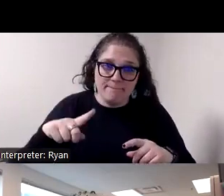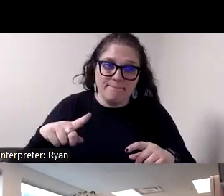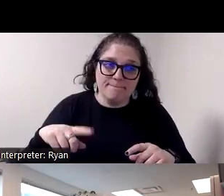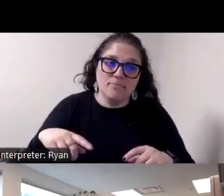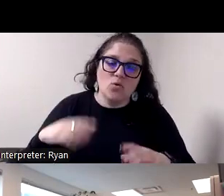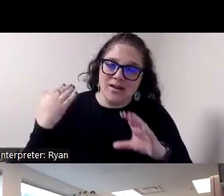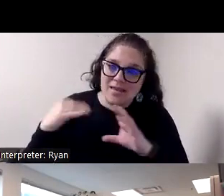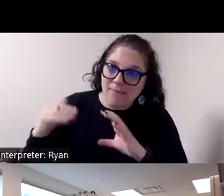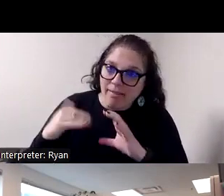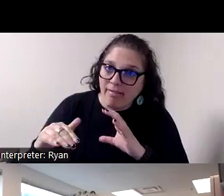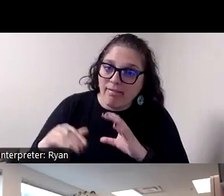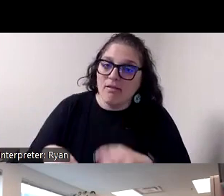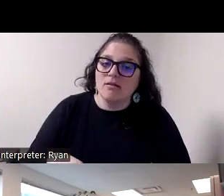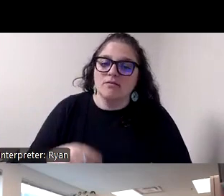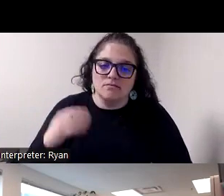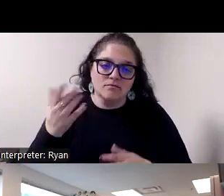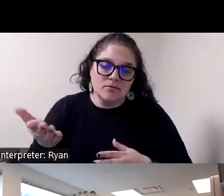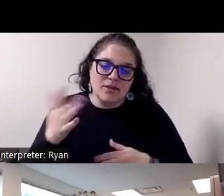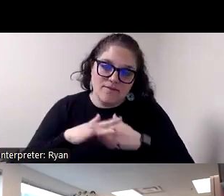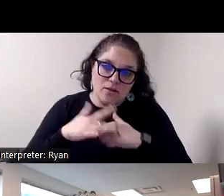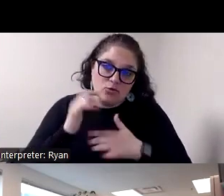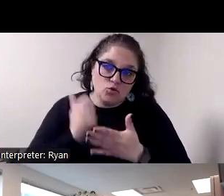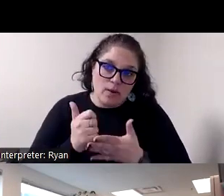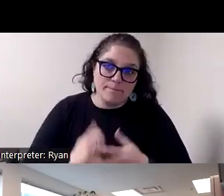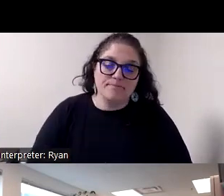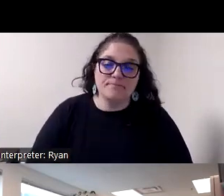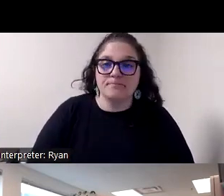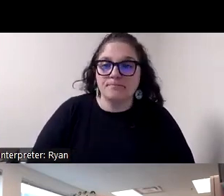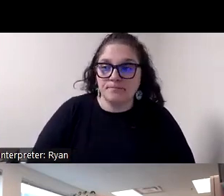an email, and they're there to help you as well.